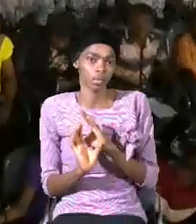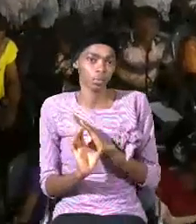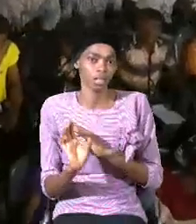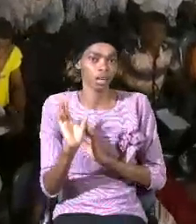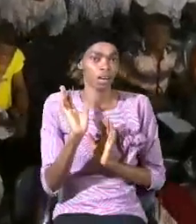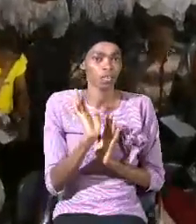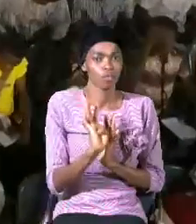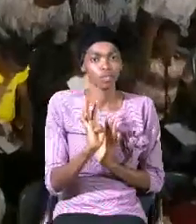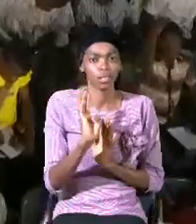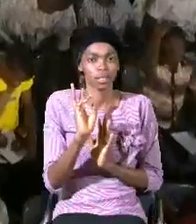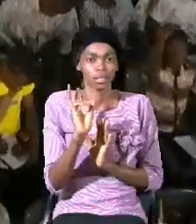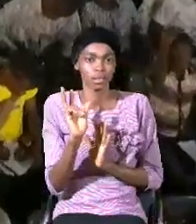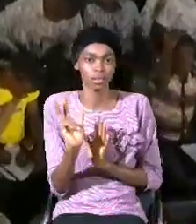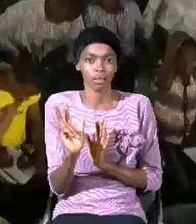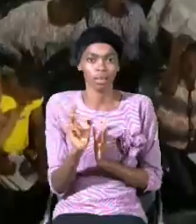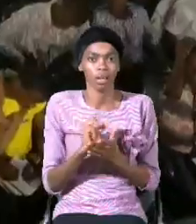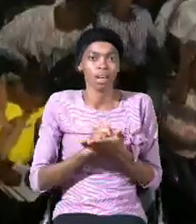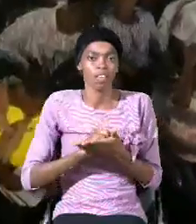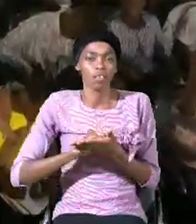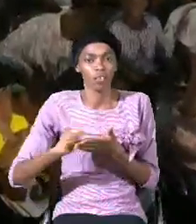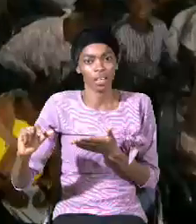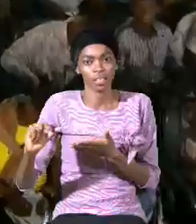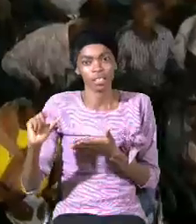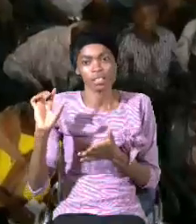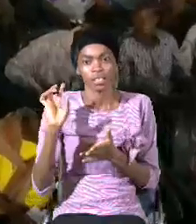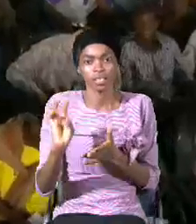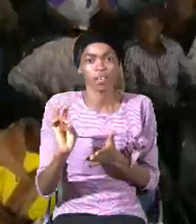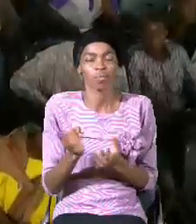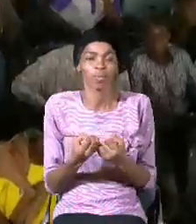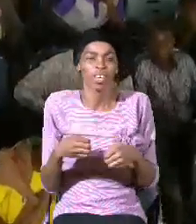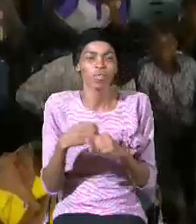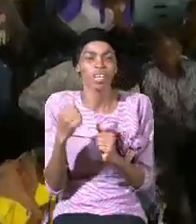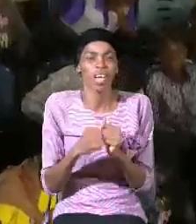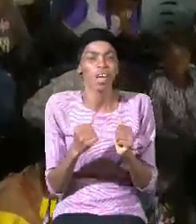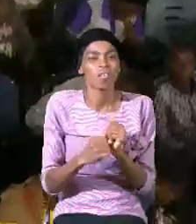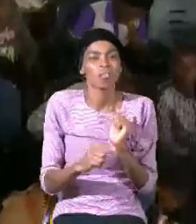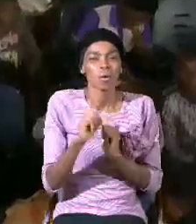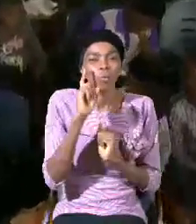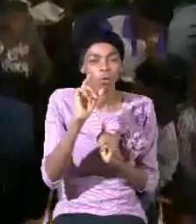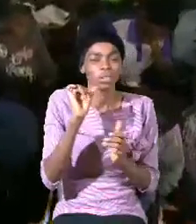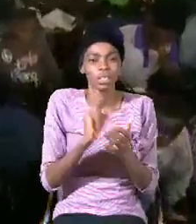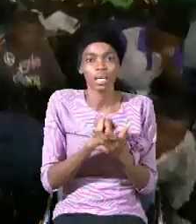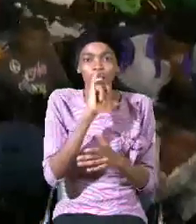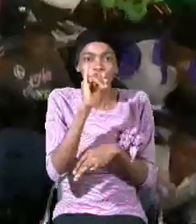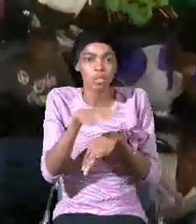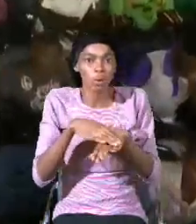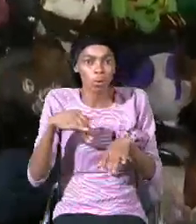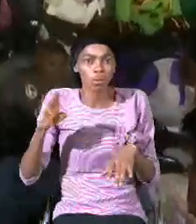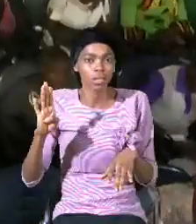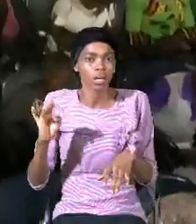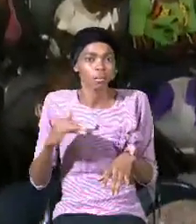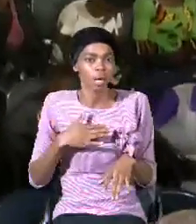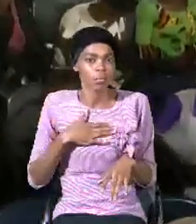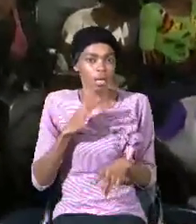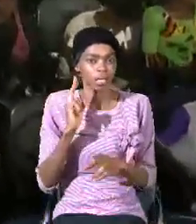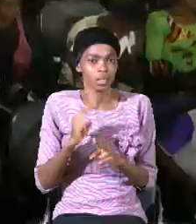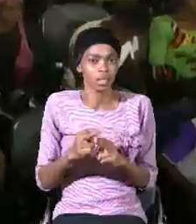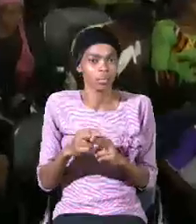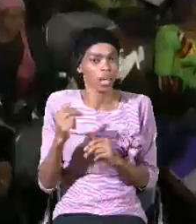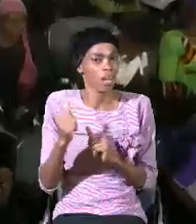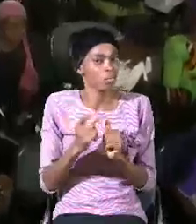43. We're looking at verse 7. Even everyone that is called by my name, everyone